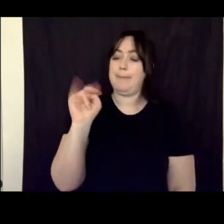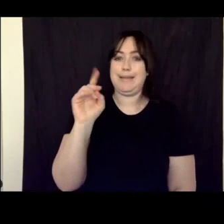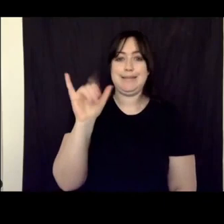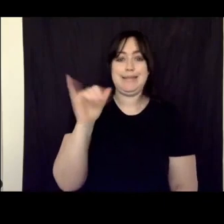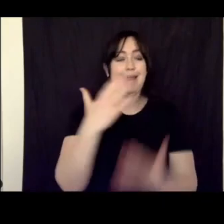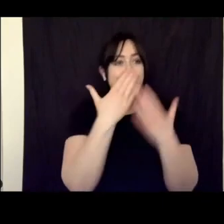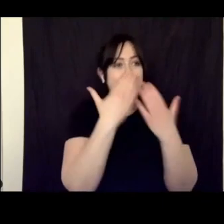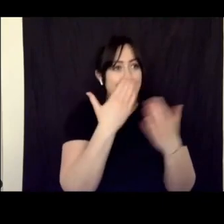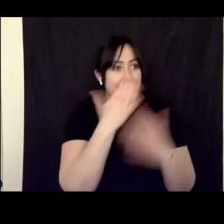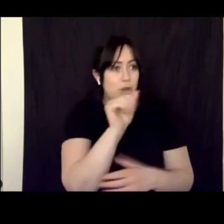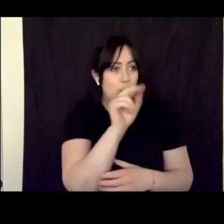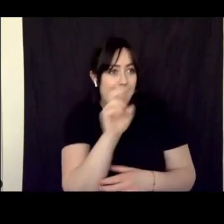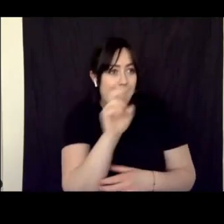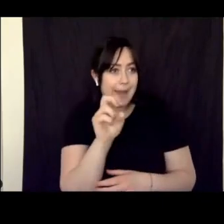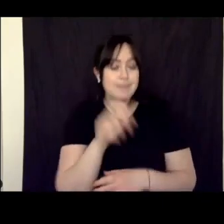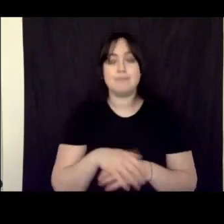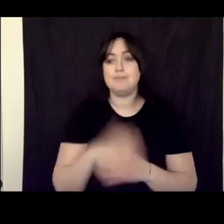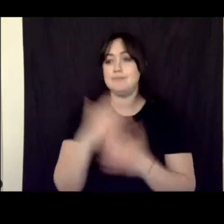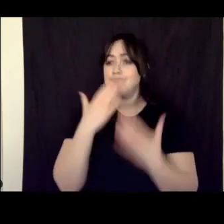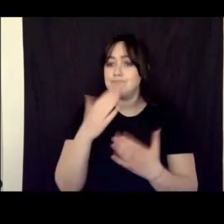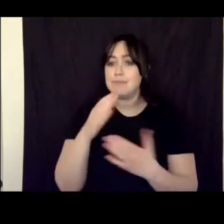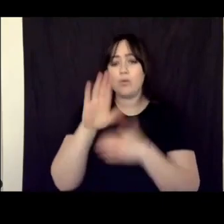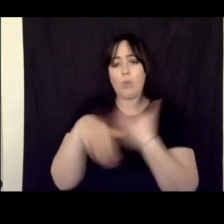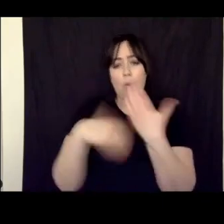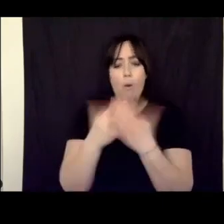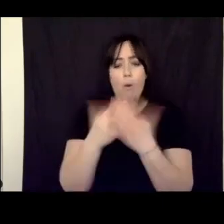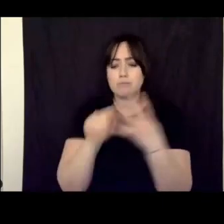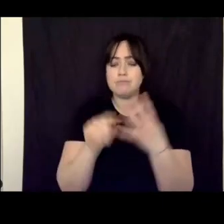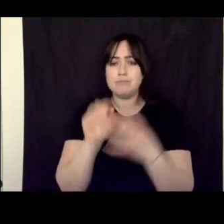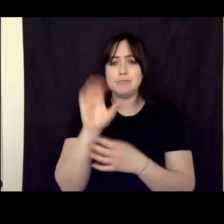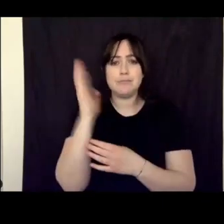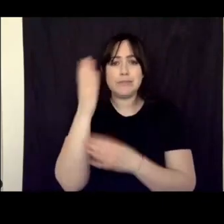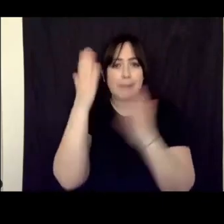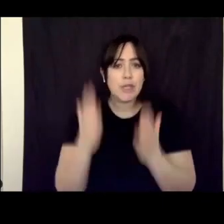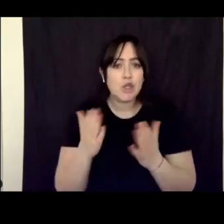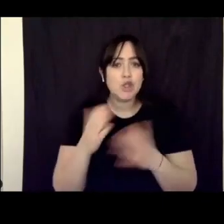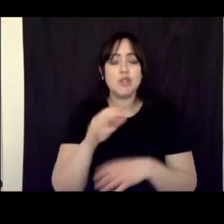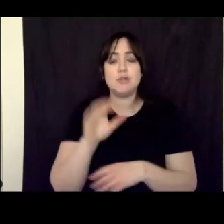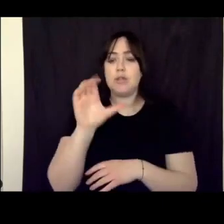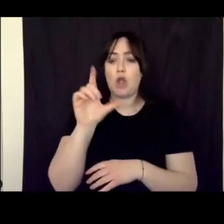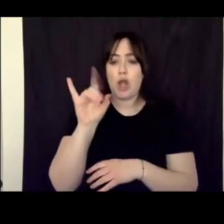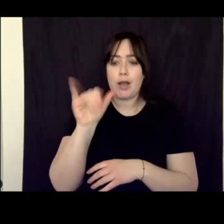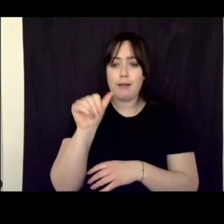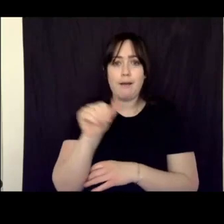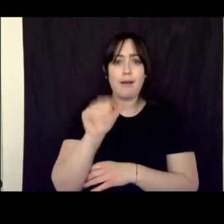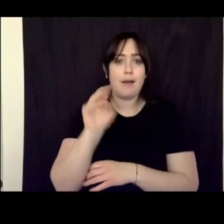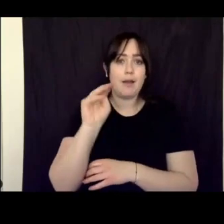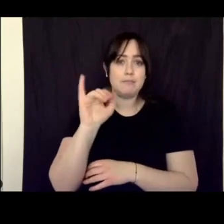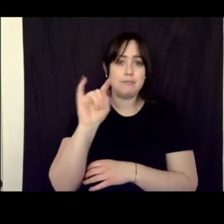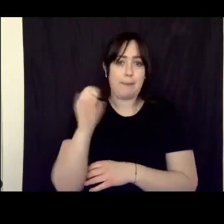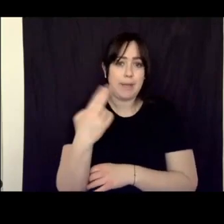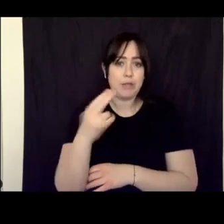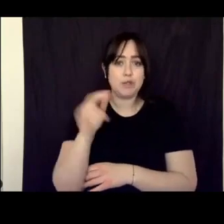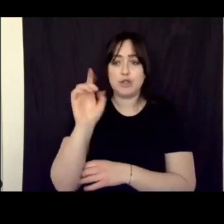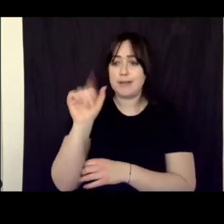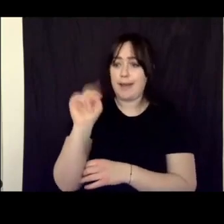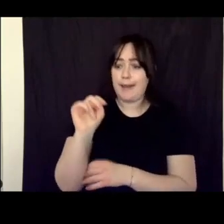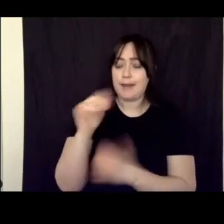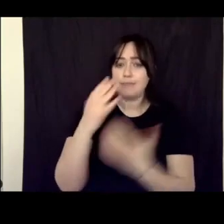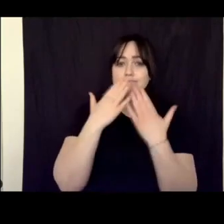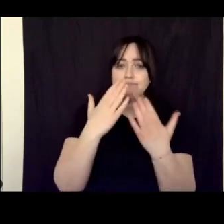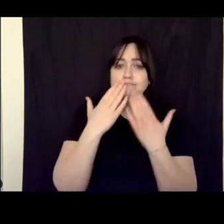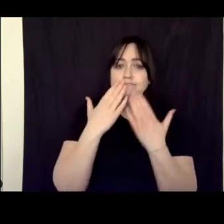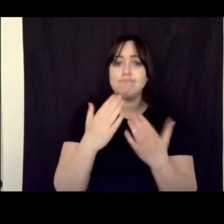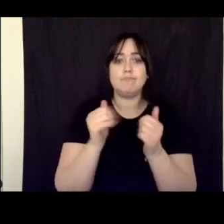for presenting this initial information. And with that, we're going to move into our